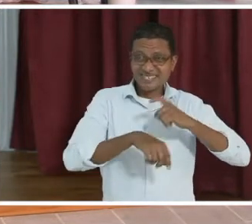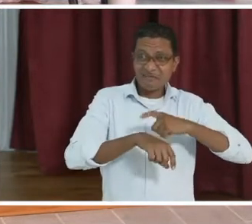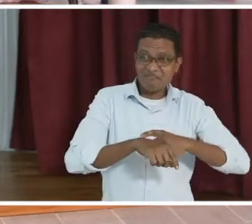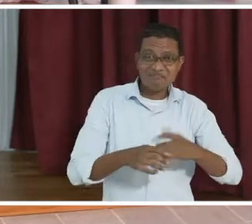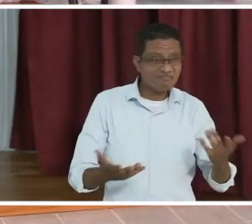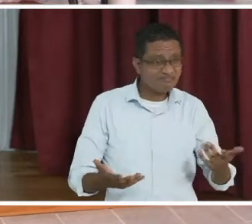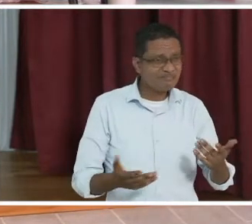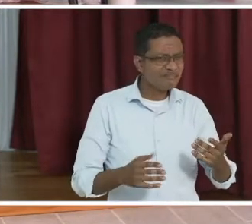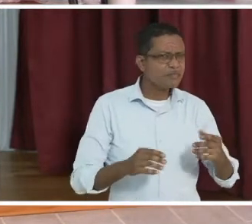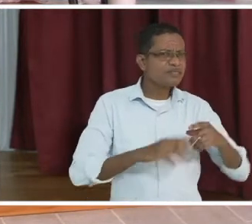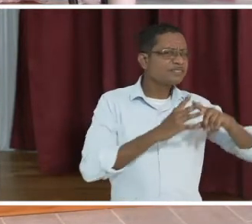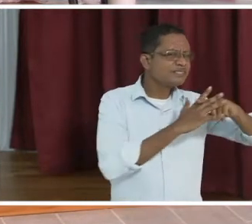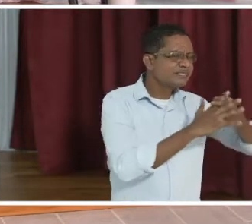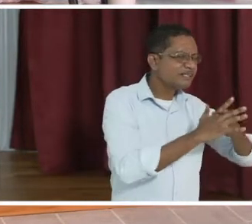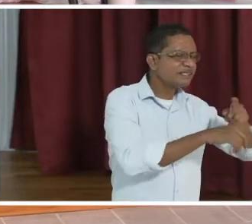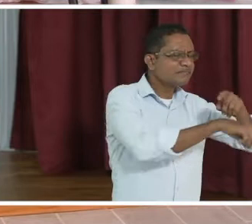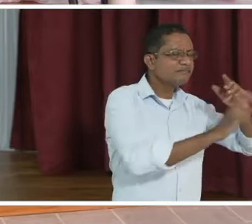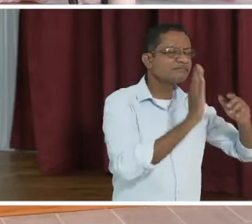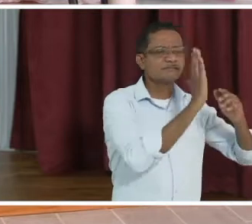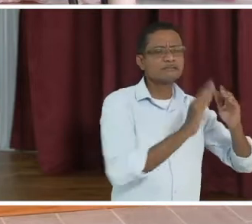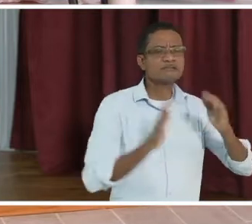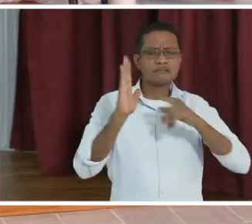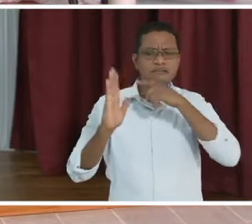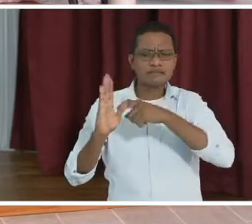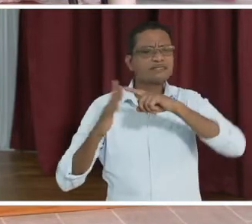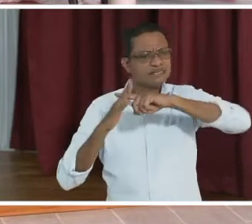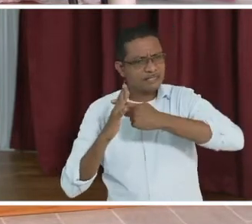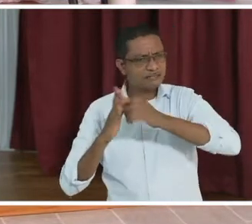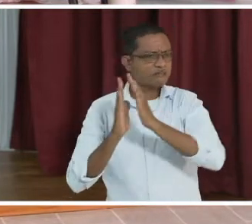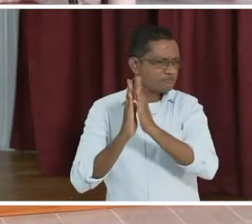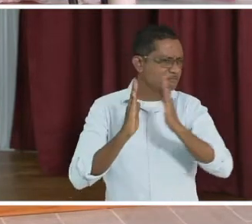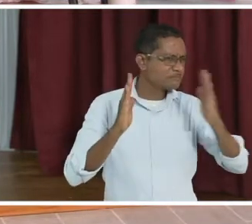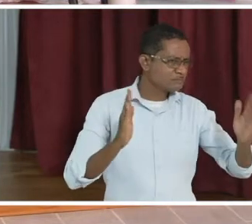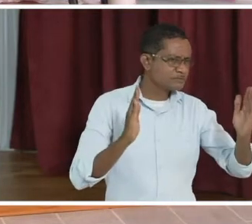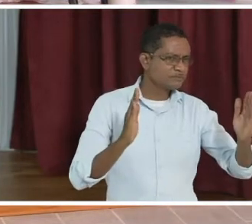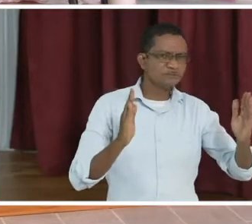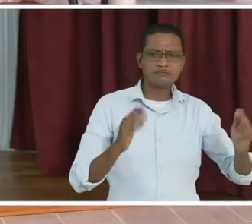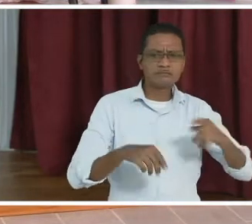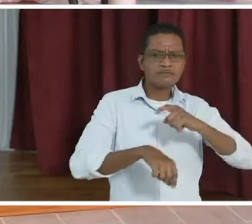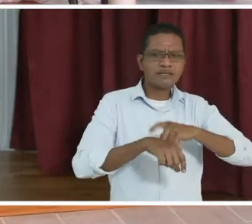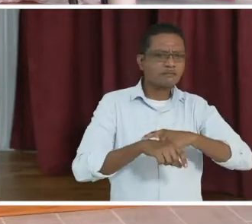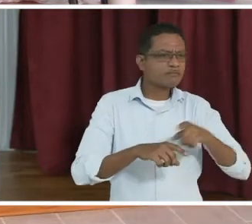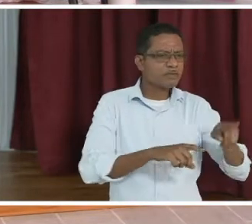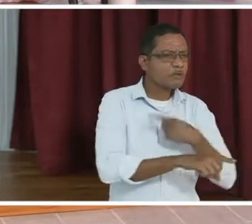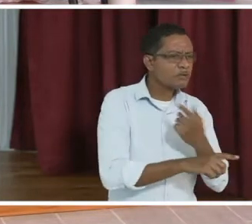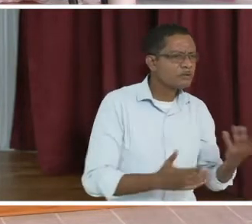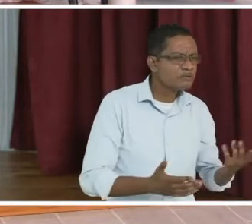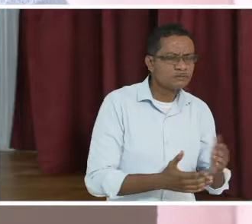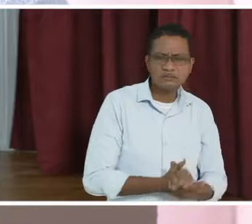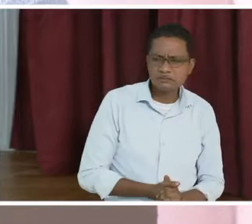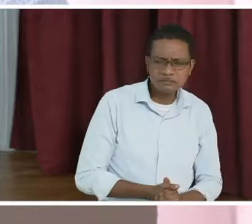from beginning in terms of application, perhaps, to selection and allocation, Rajiv? We can give an